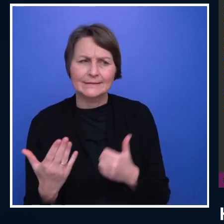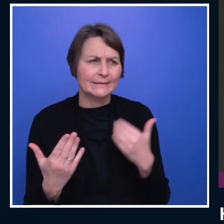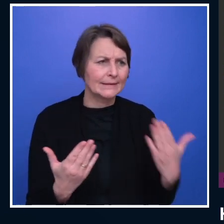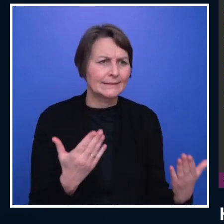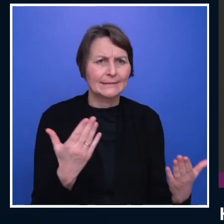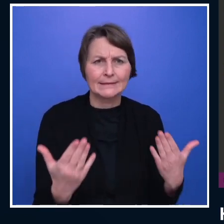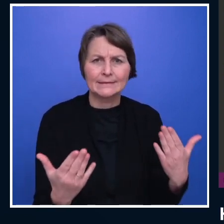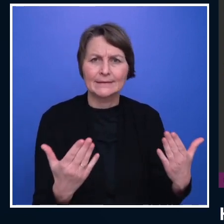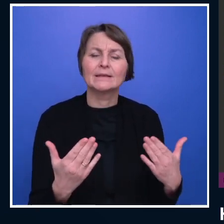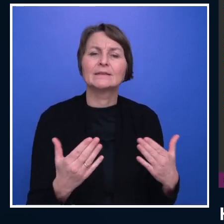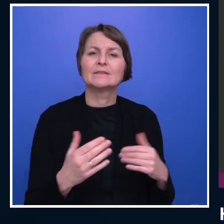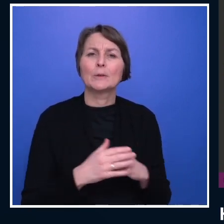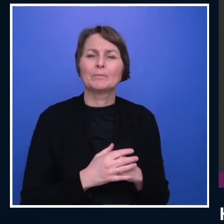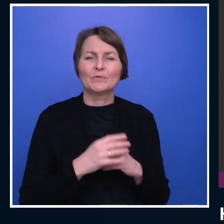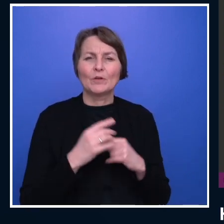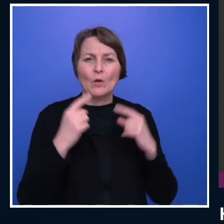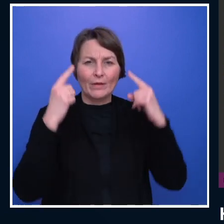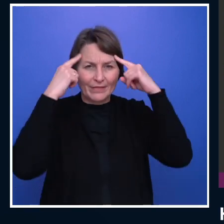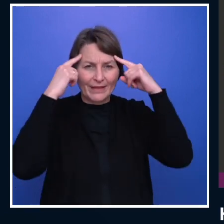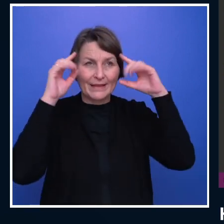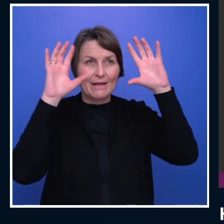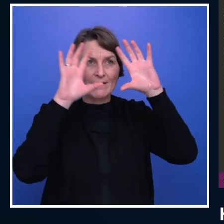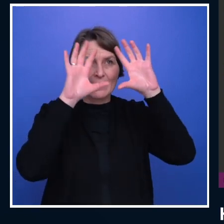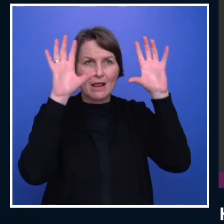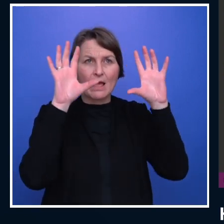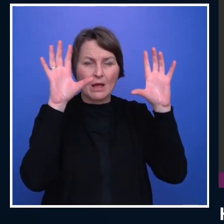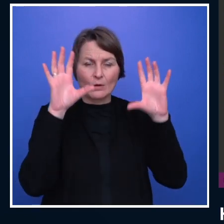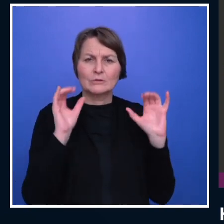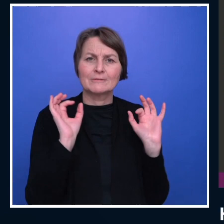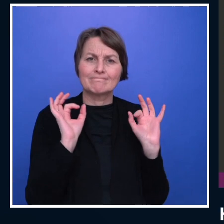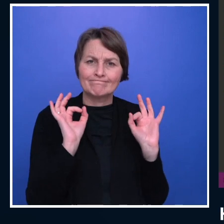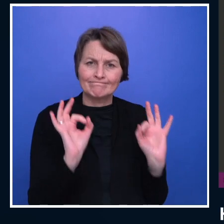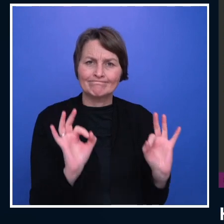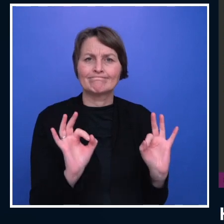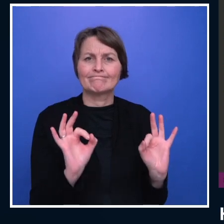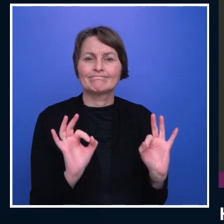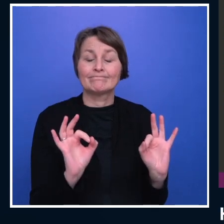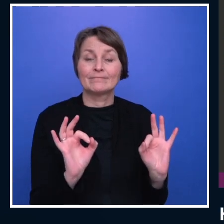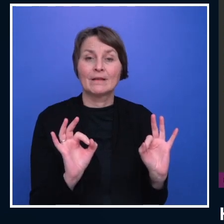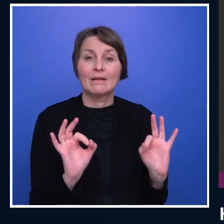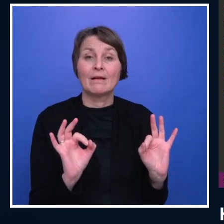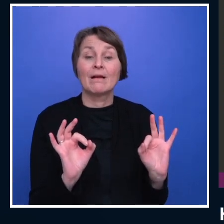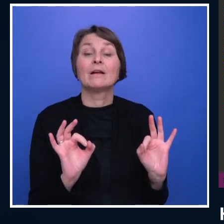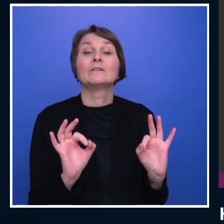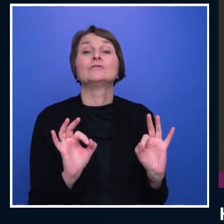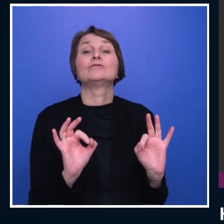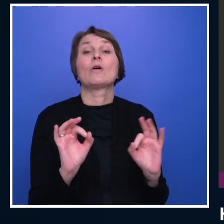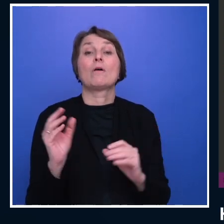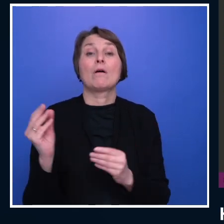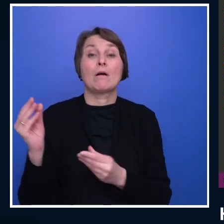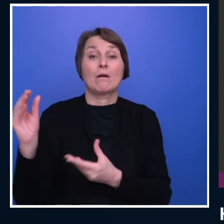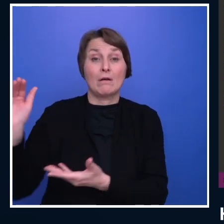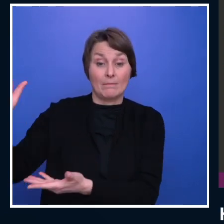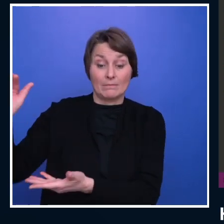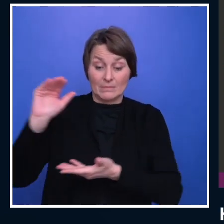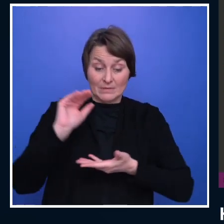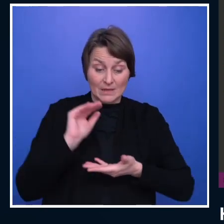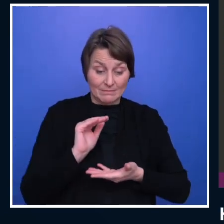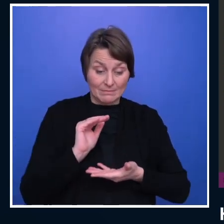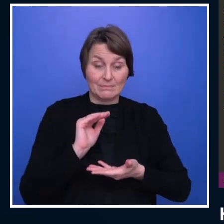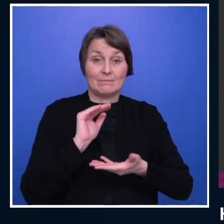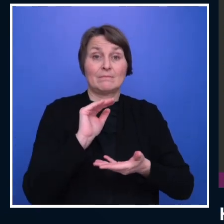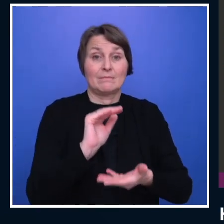cloud thinking. It's really thoughtful. It comes in and it hits the Azure front door. There's a moment of opportunity to do that